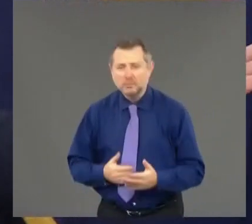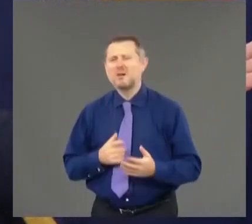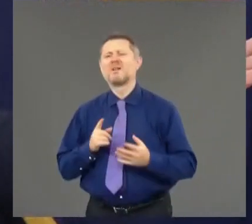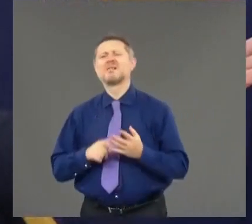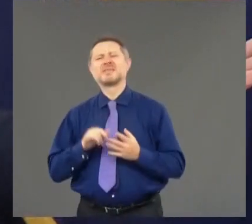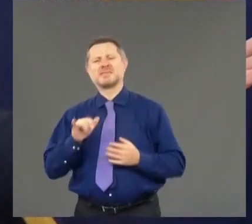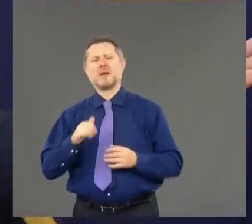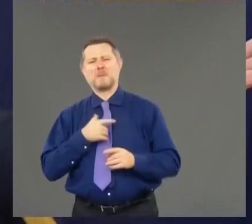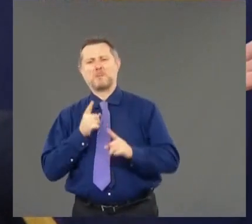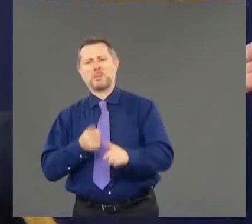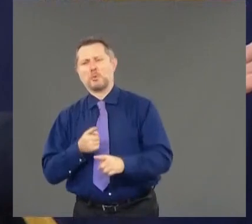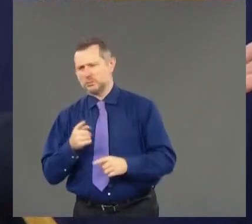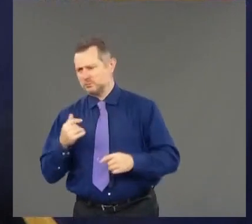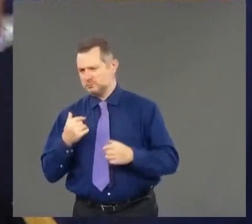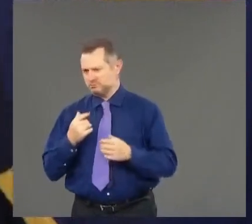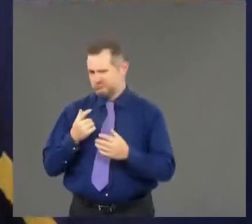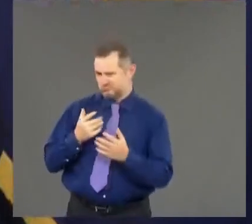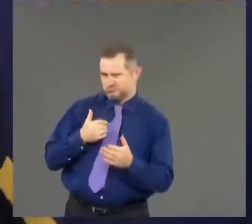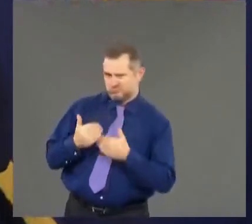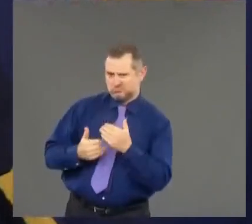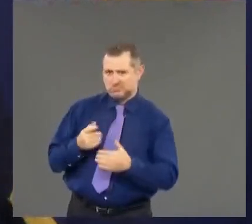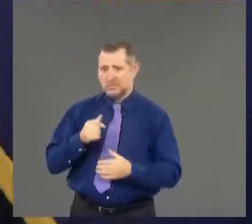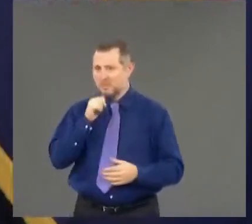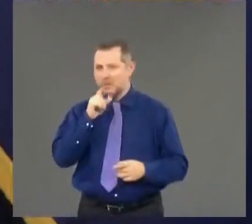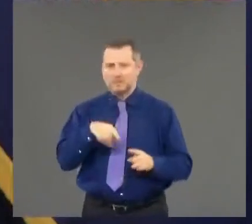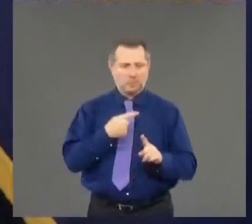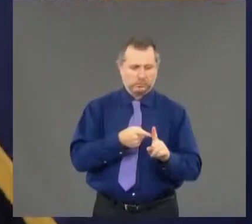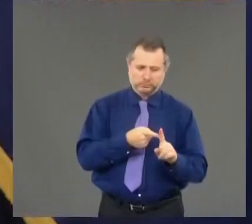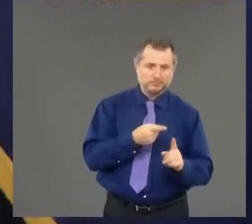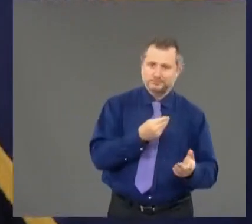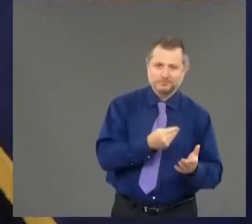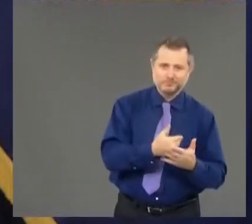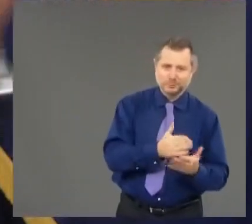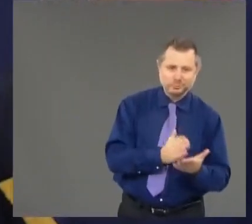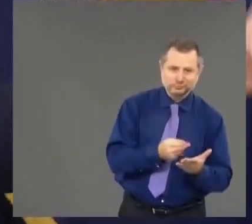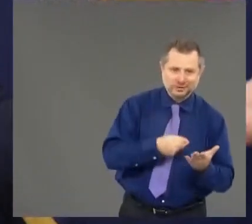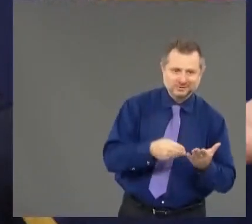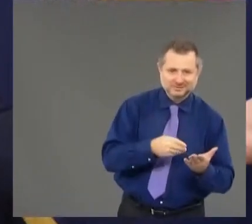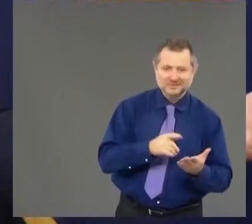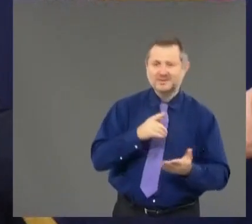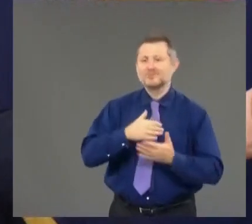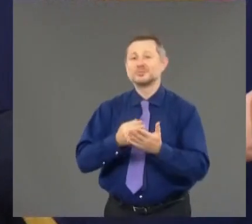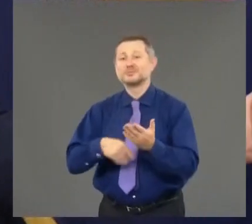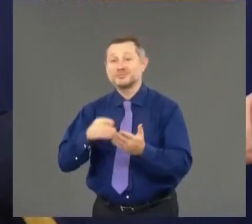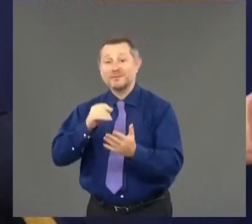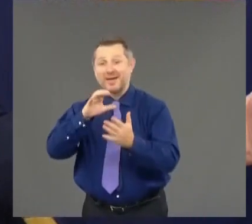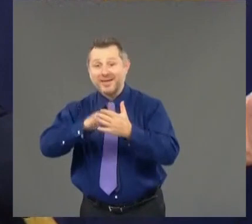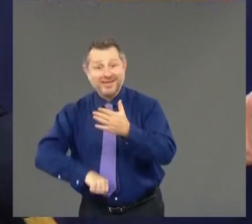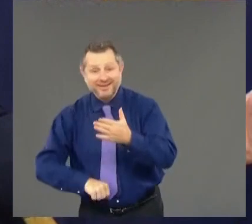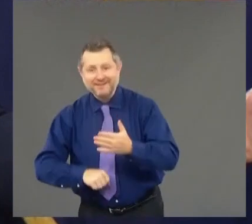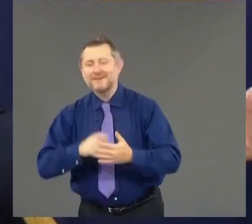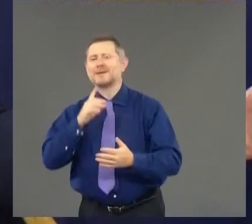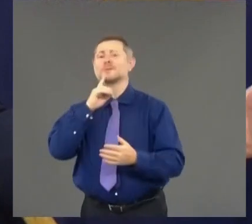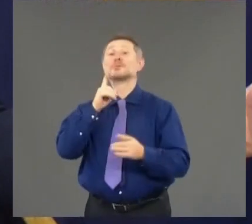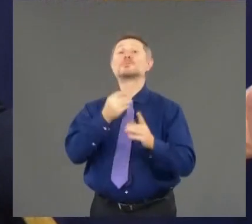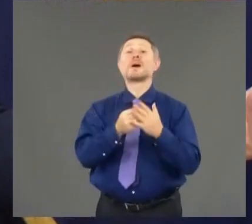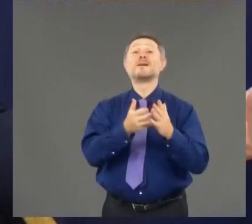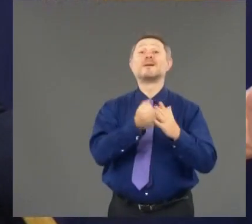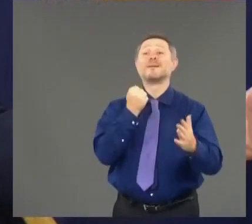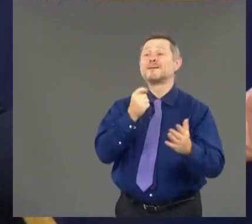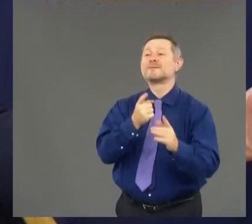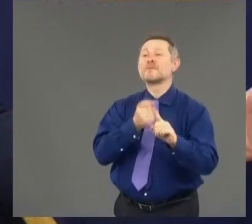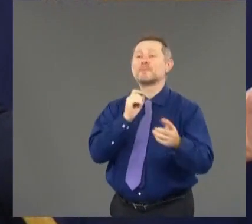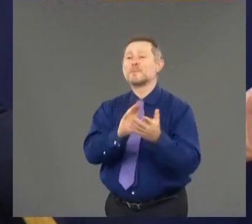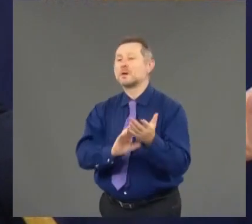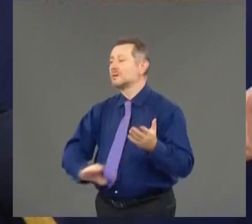meant reduce the budget, defund the police, provide more money to other services. Because it's really